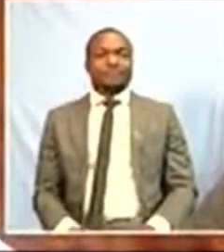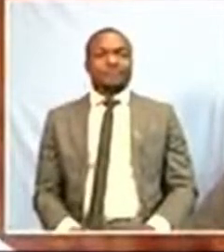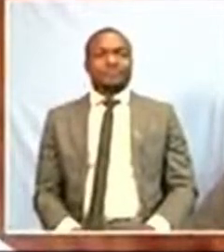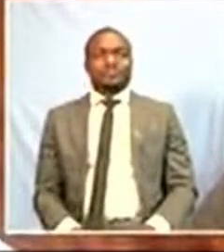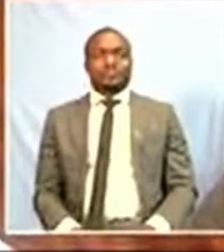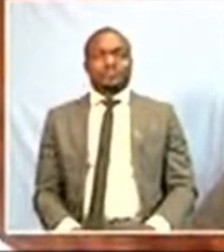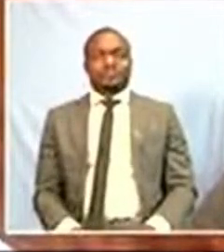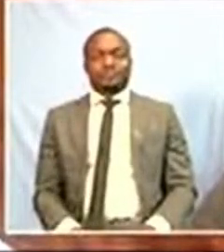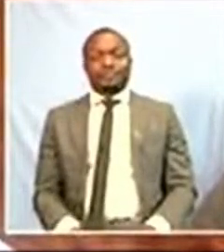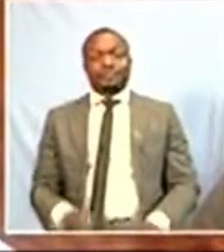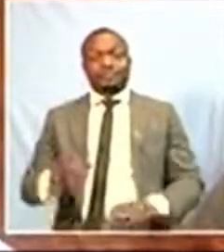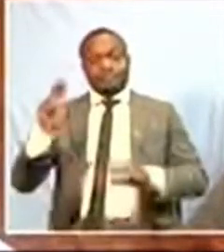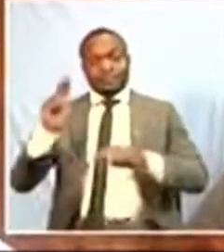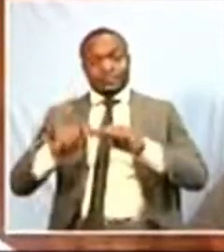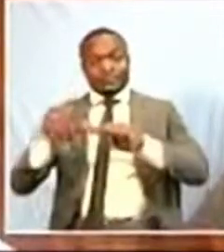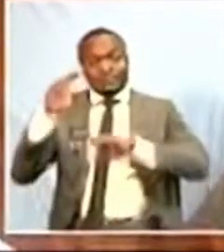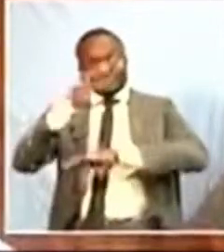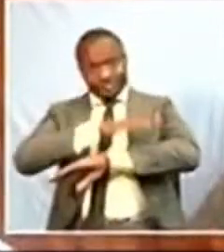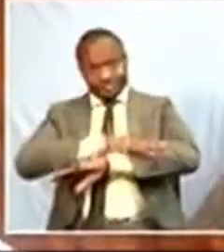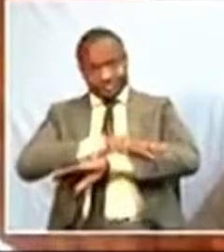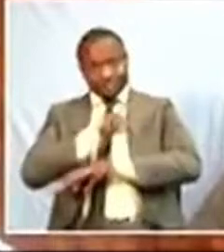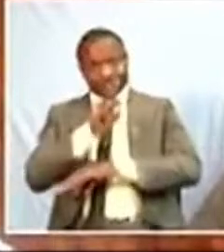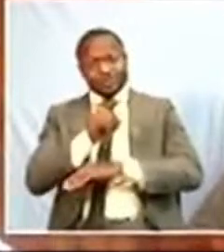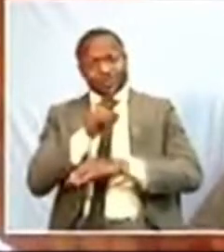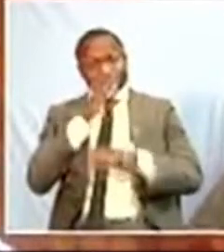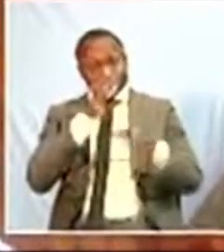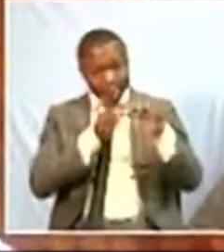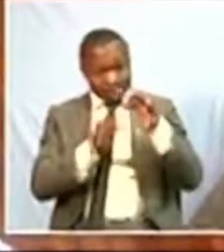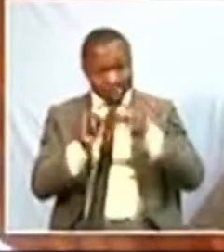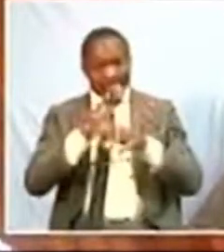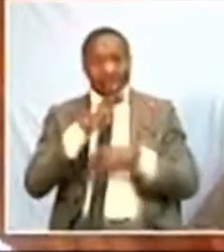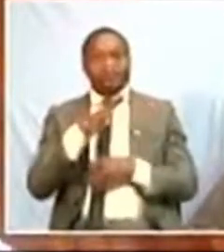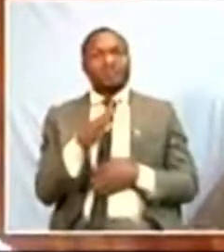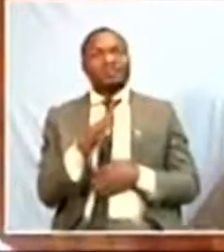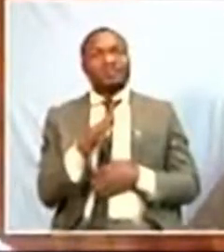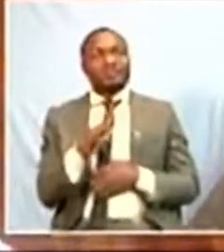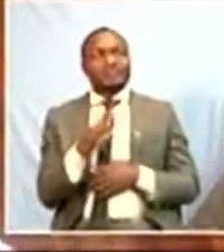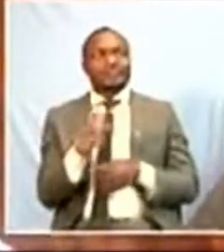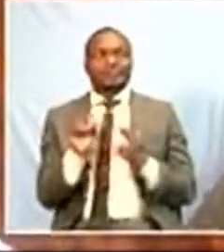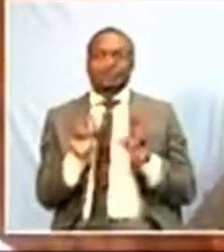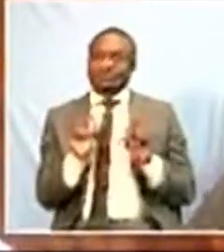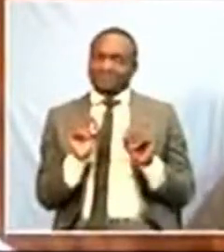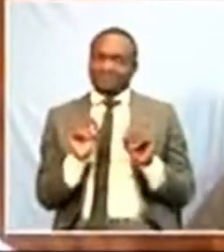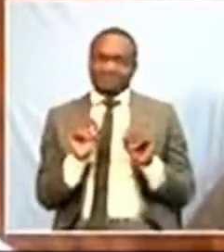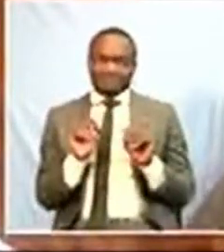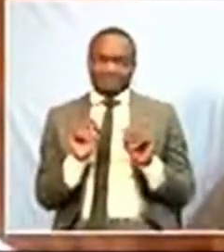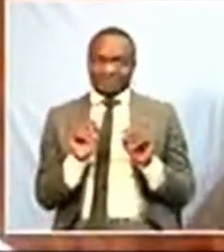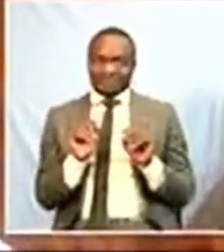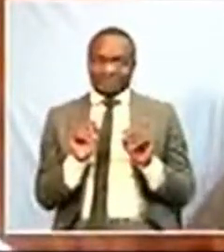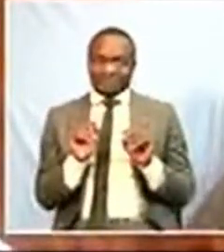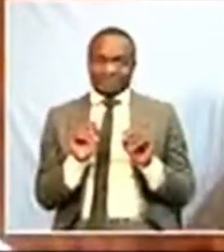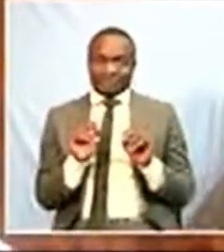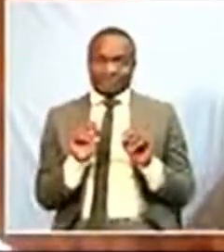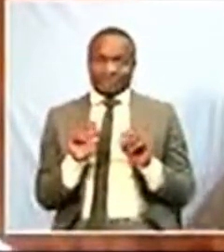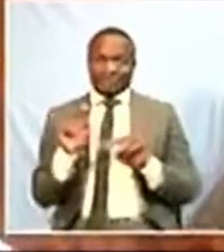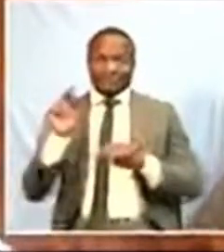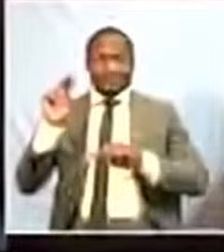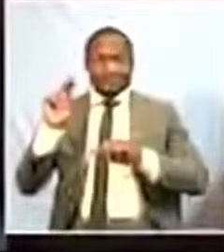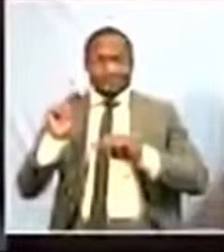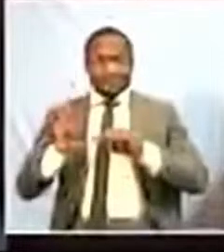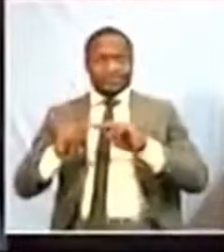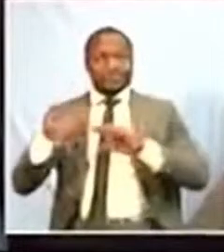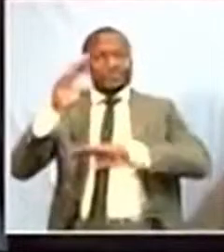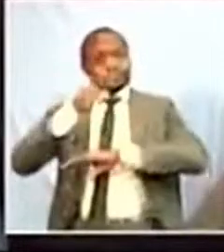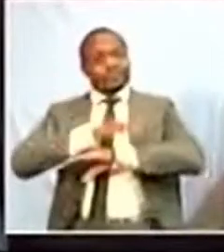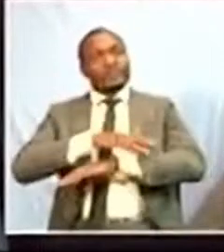No, it was on the desk, Chair. So you're justifying that it's fine? No, Chair. We on the desk remedial measures